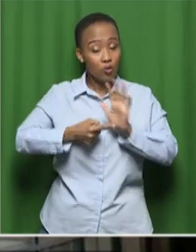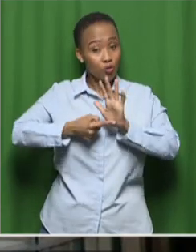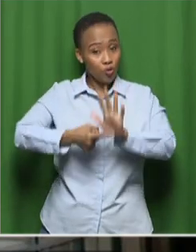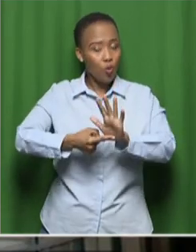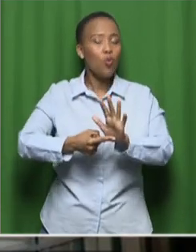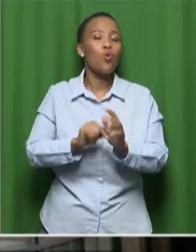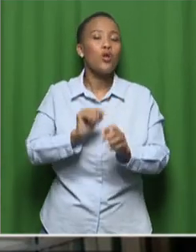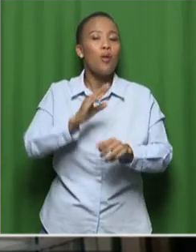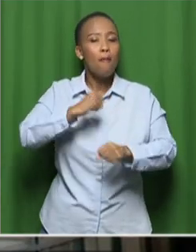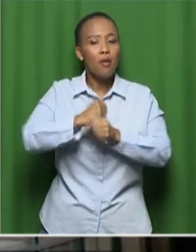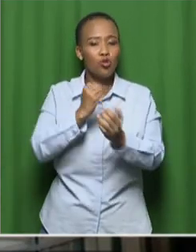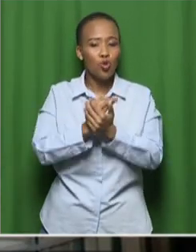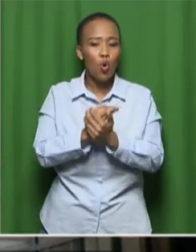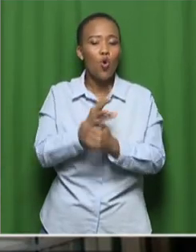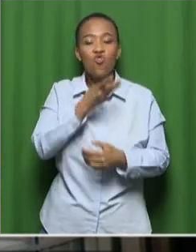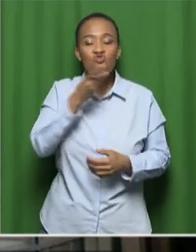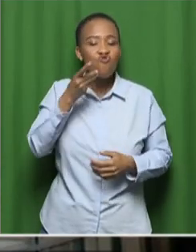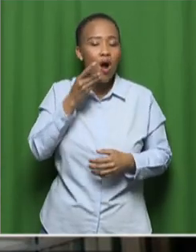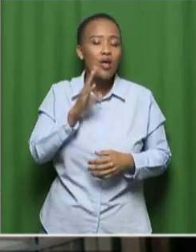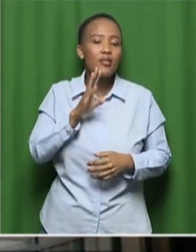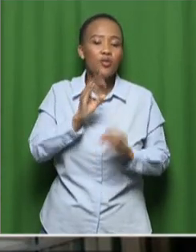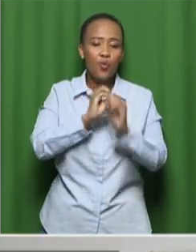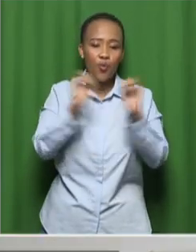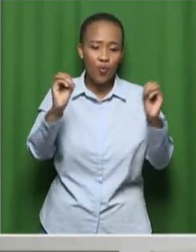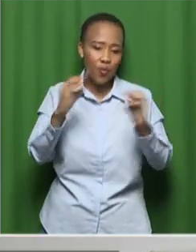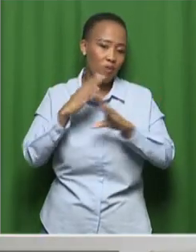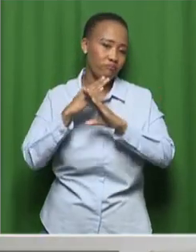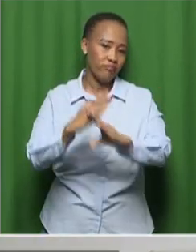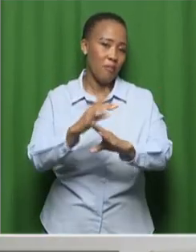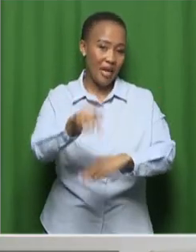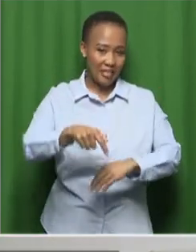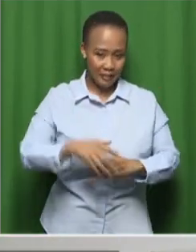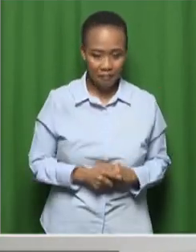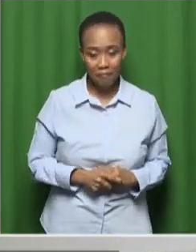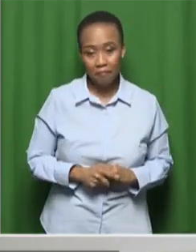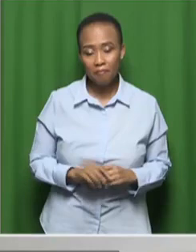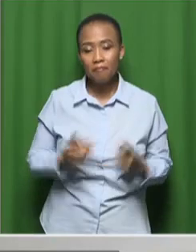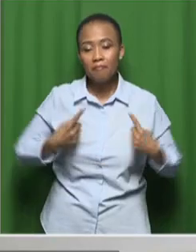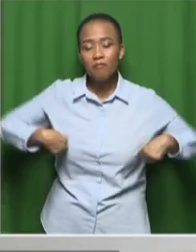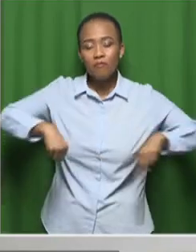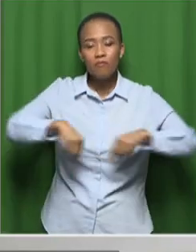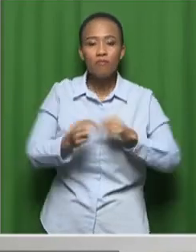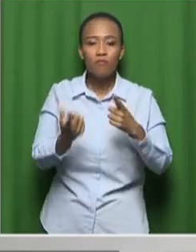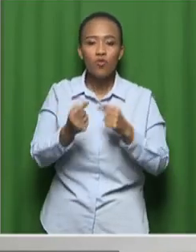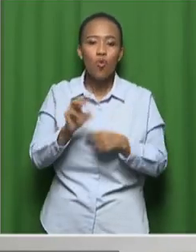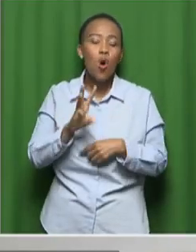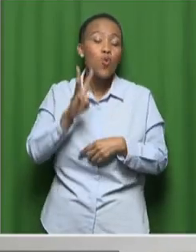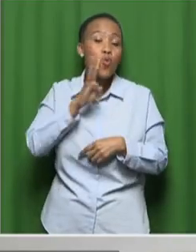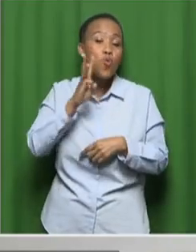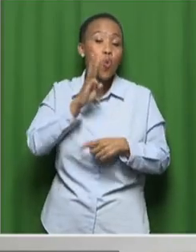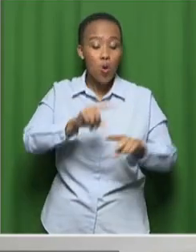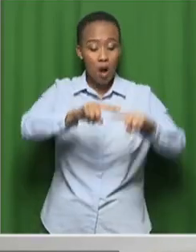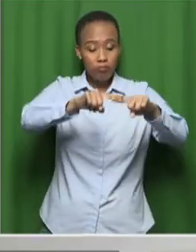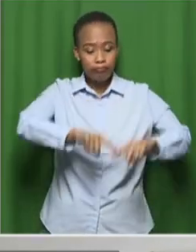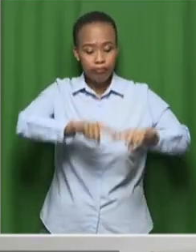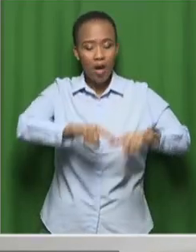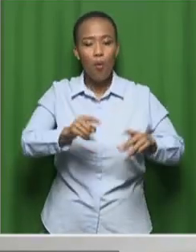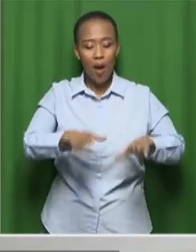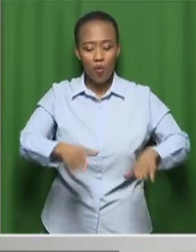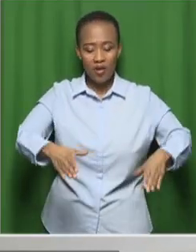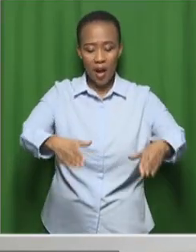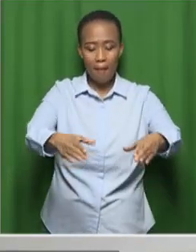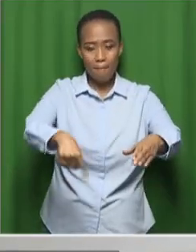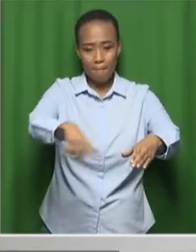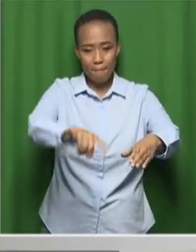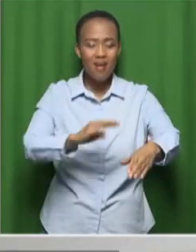droughts. We as a city know that if we continue to rely on our surface water alone, our dams, we won't